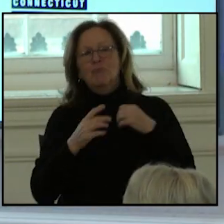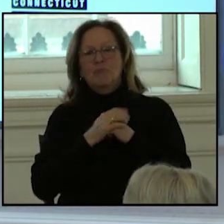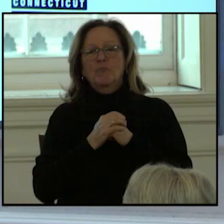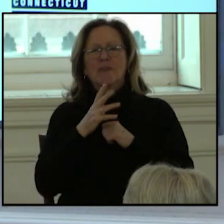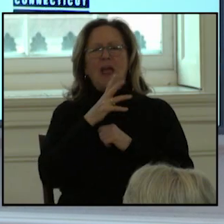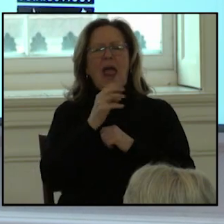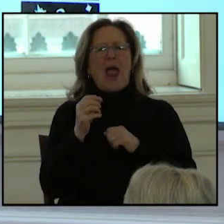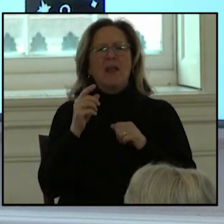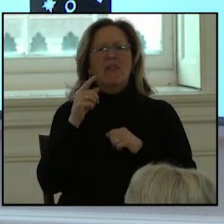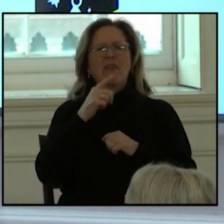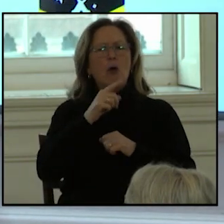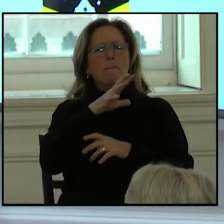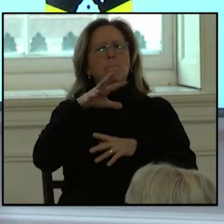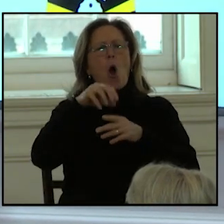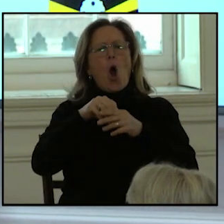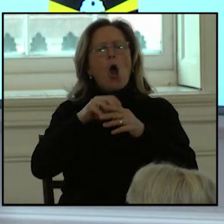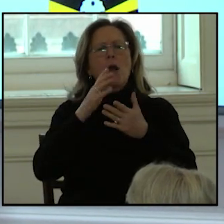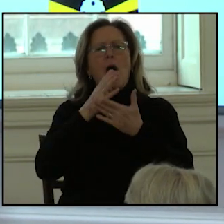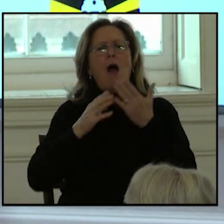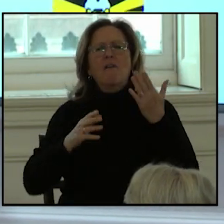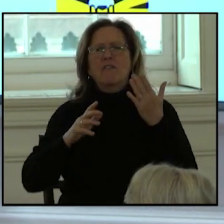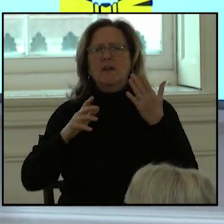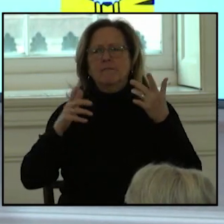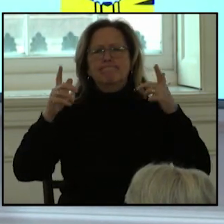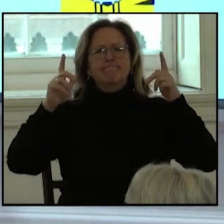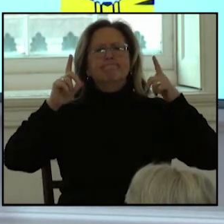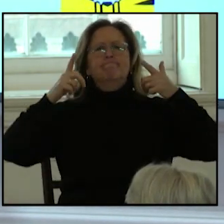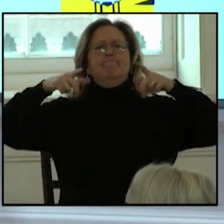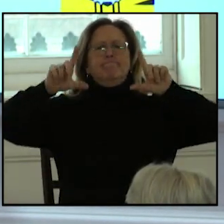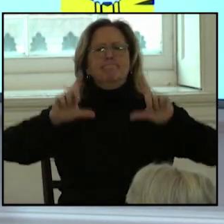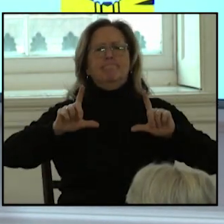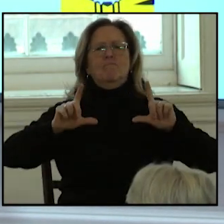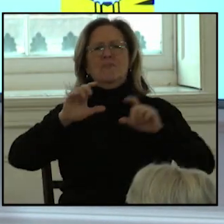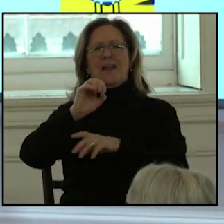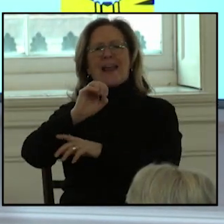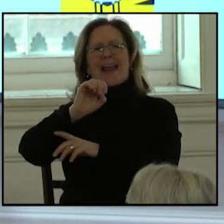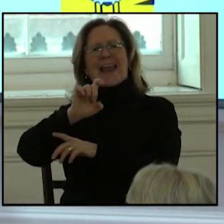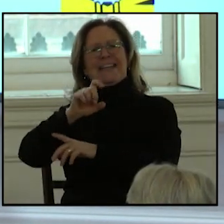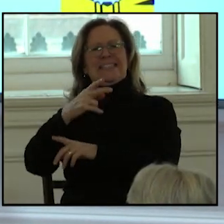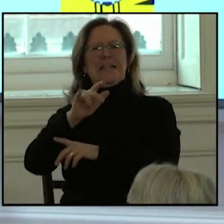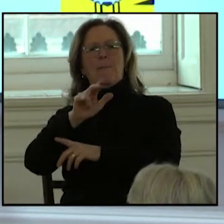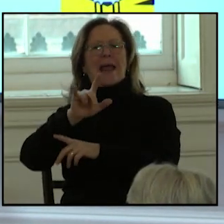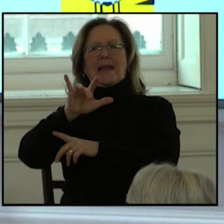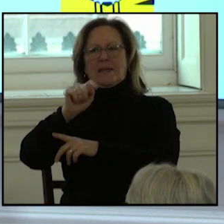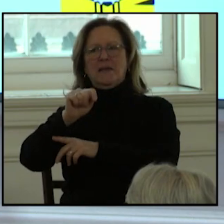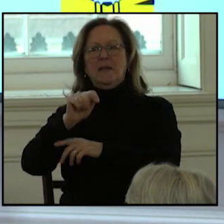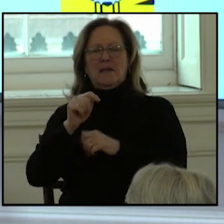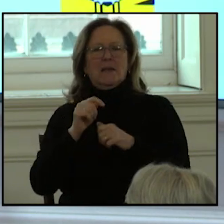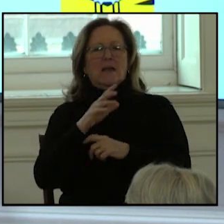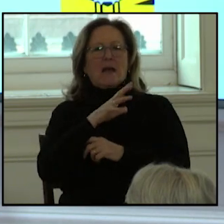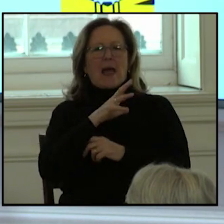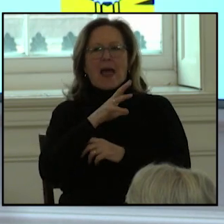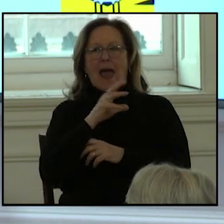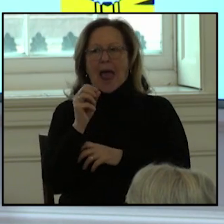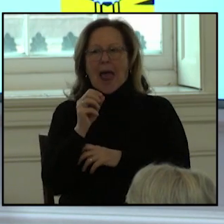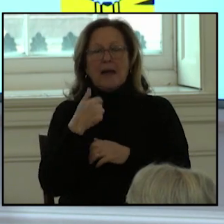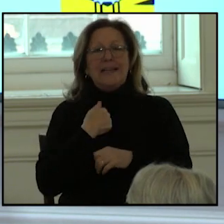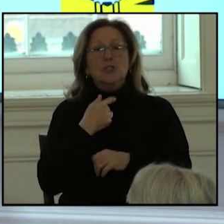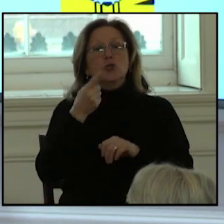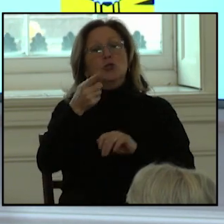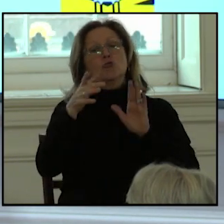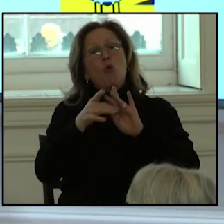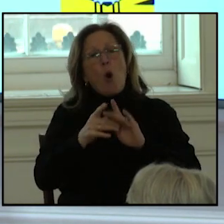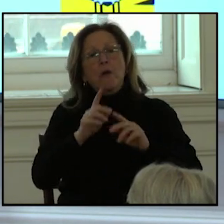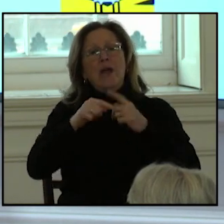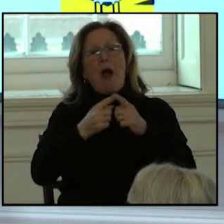has been up for a year and still up at the Q House in New Haven called Timeless. And it's the story of Judge Motley and